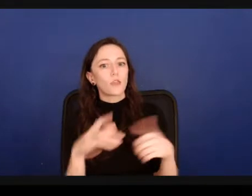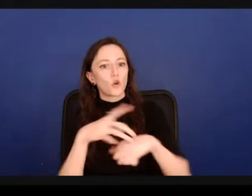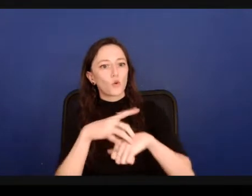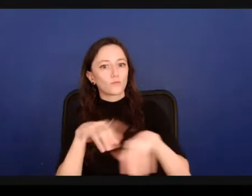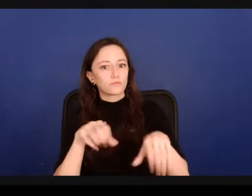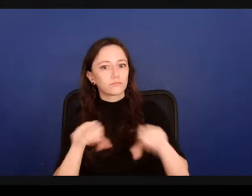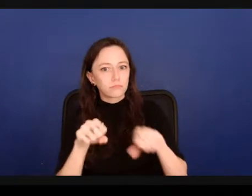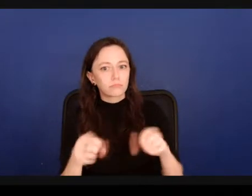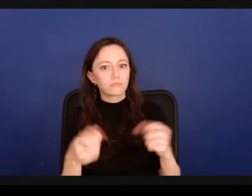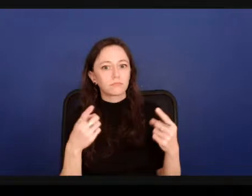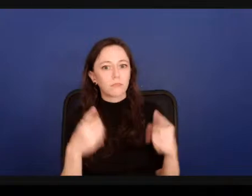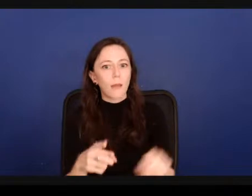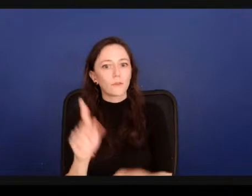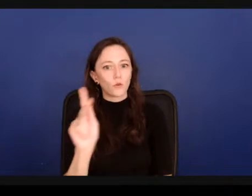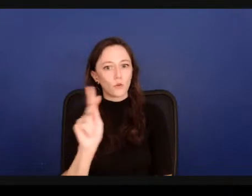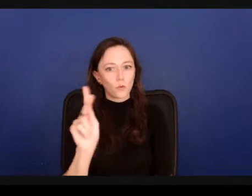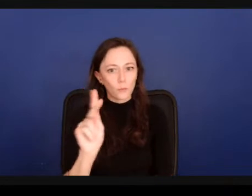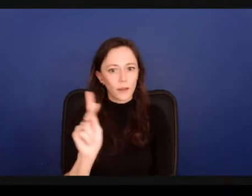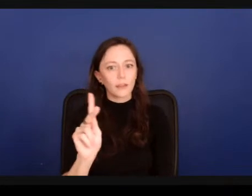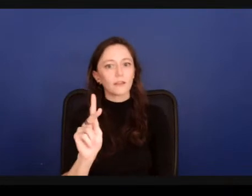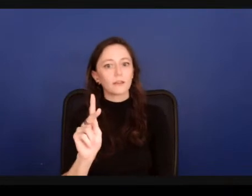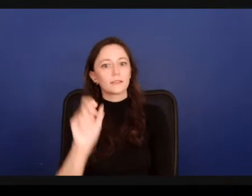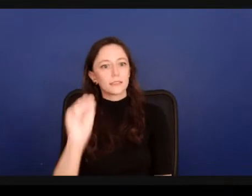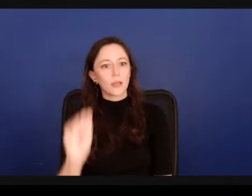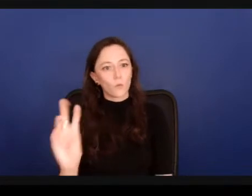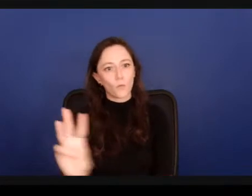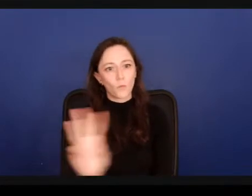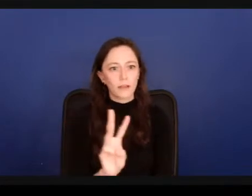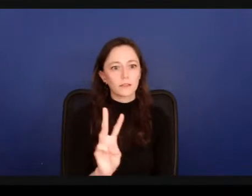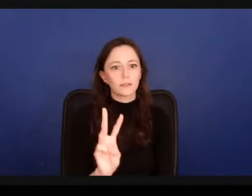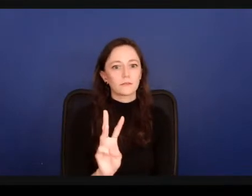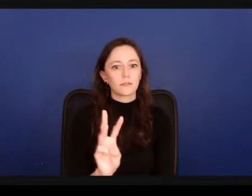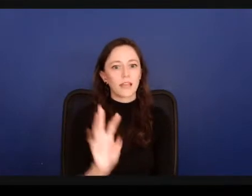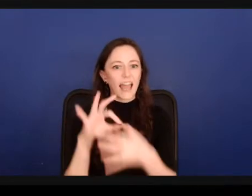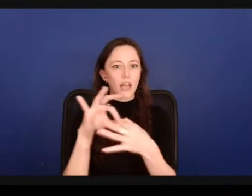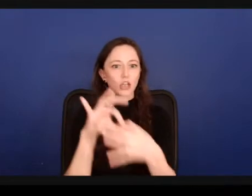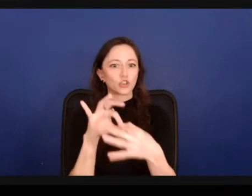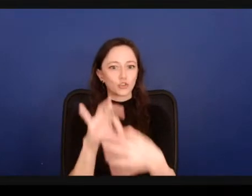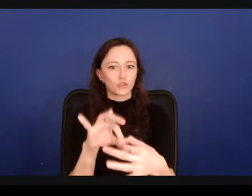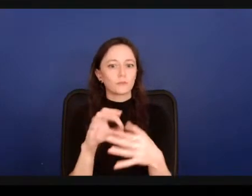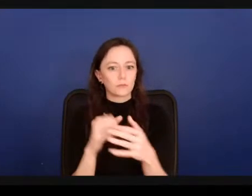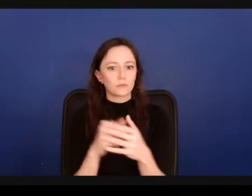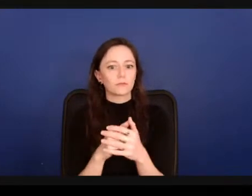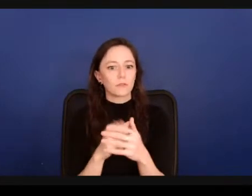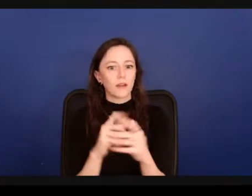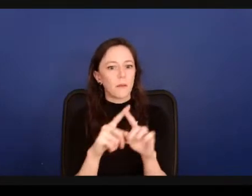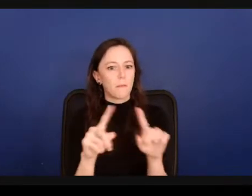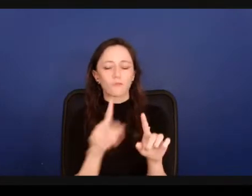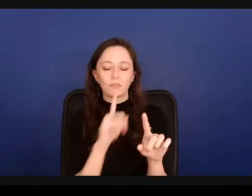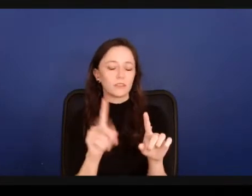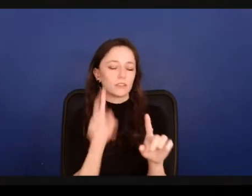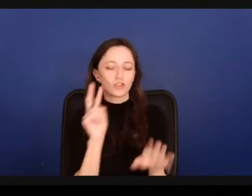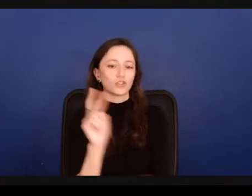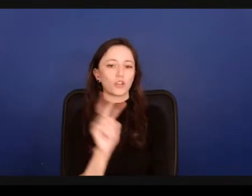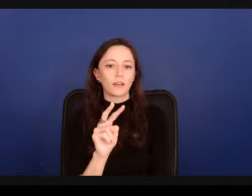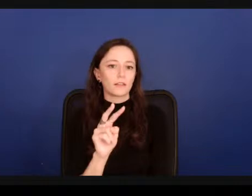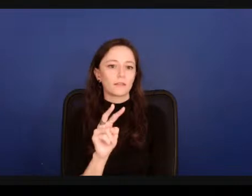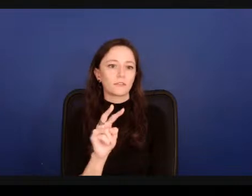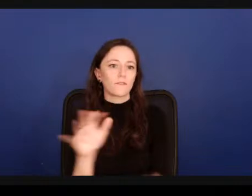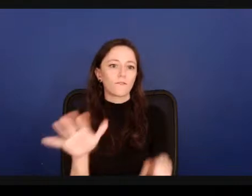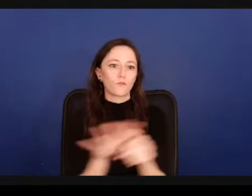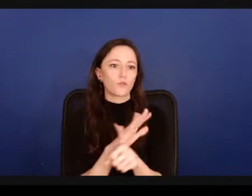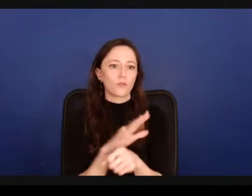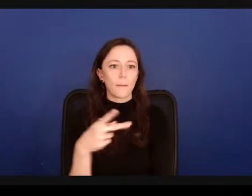Rift Connector and the Southwest Rift as well. But we've been looking at these all as a population together. So we'll just leave it at that here